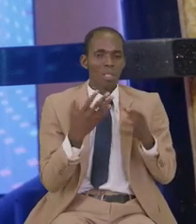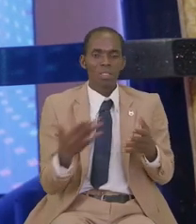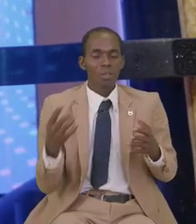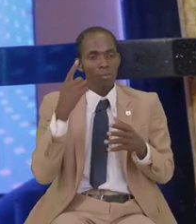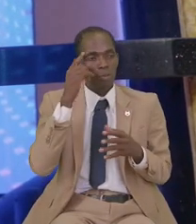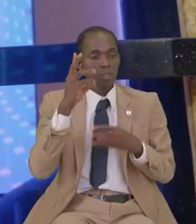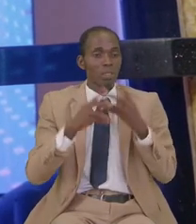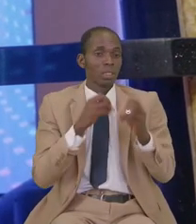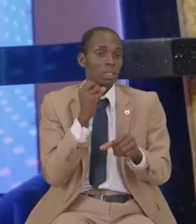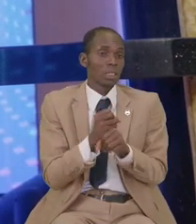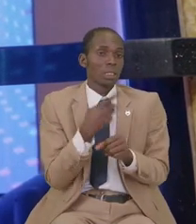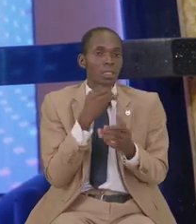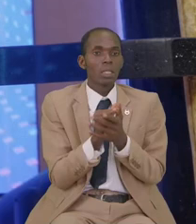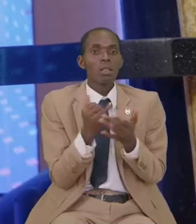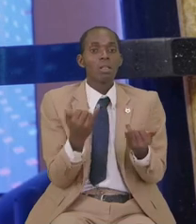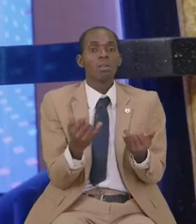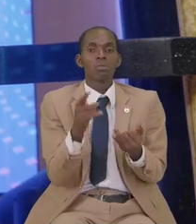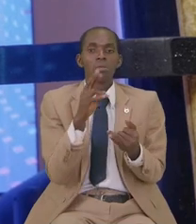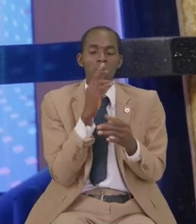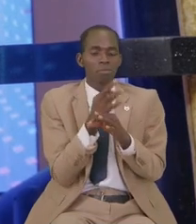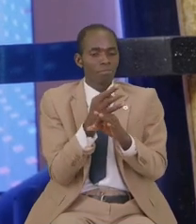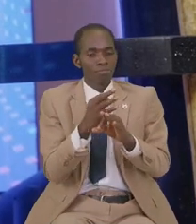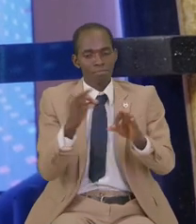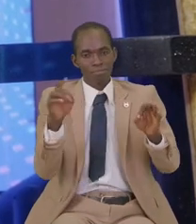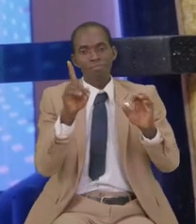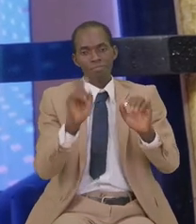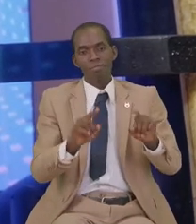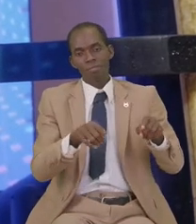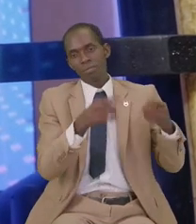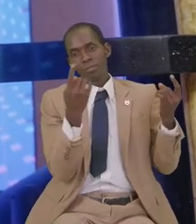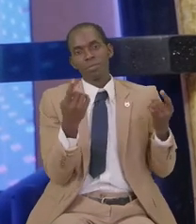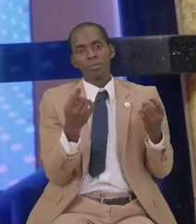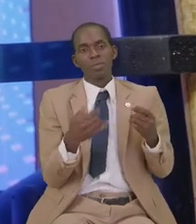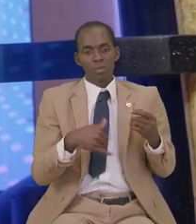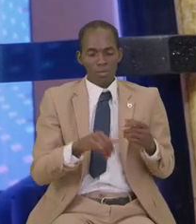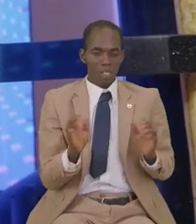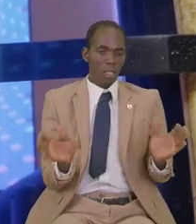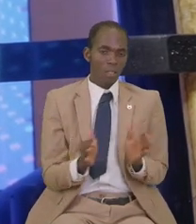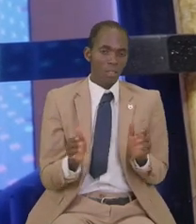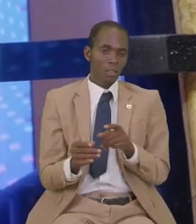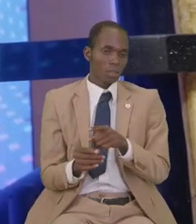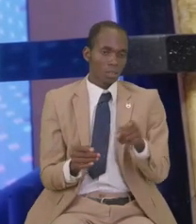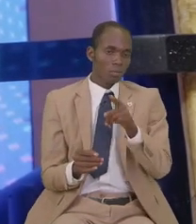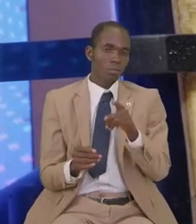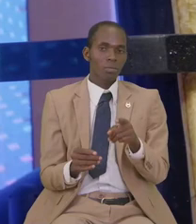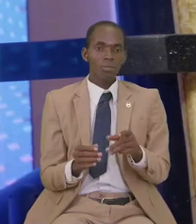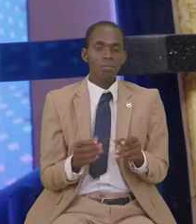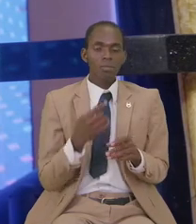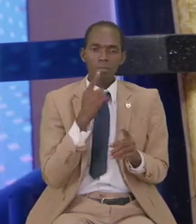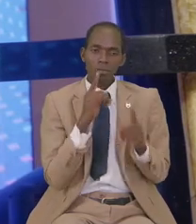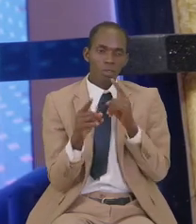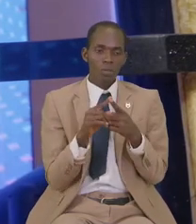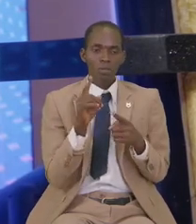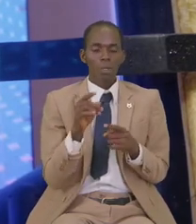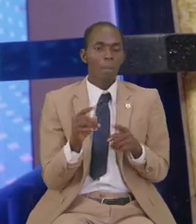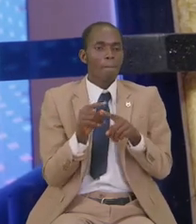They say, now you can go. They still employ there. There's still lecturers there. There's still, you know, employees there.